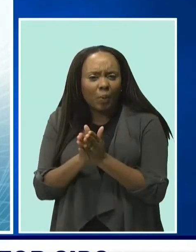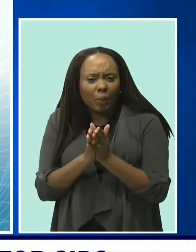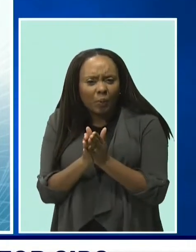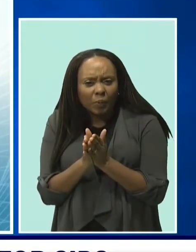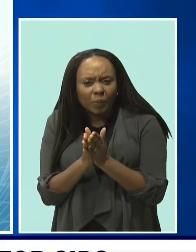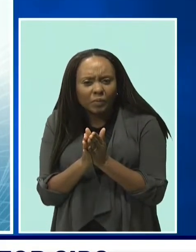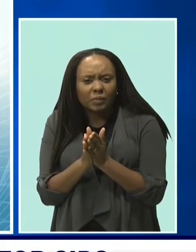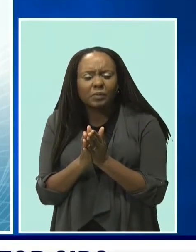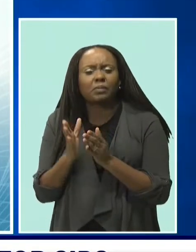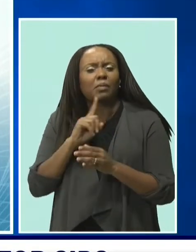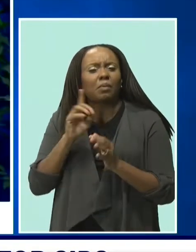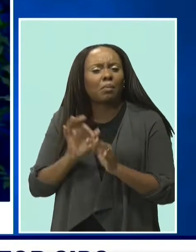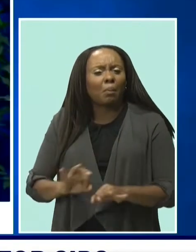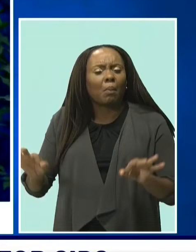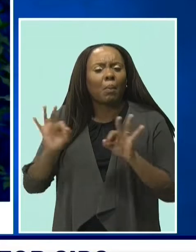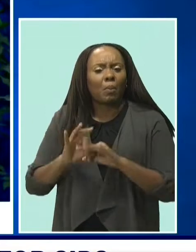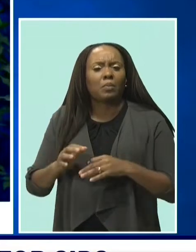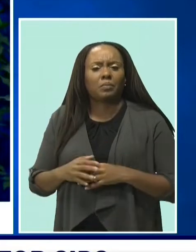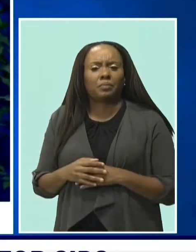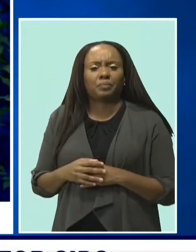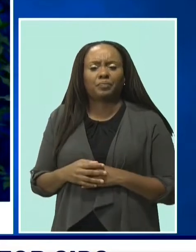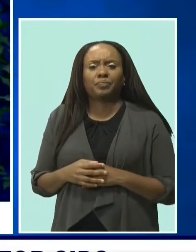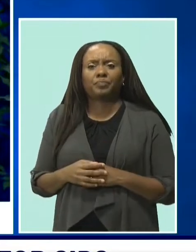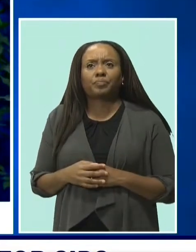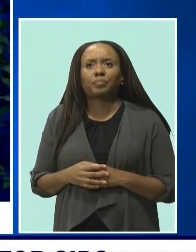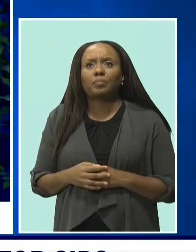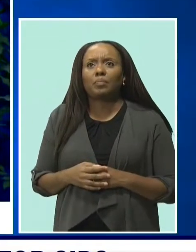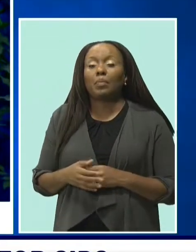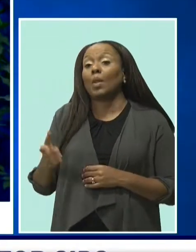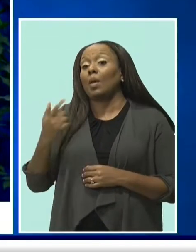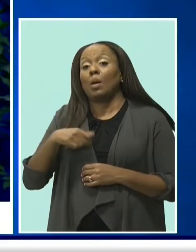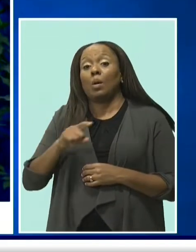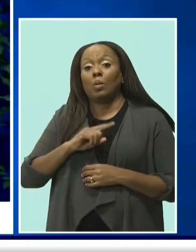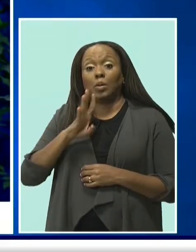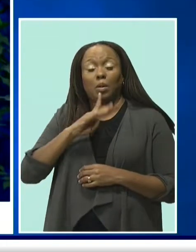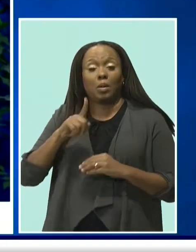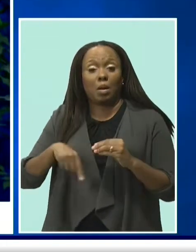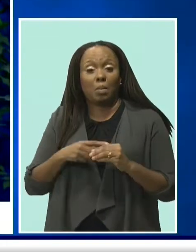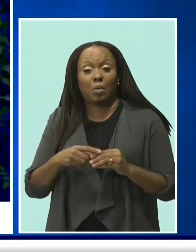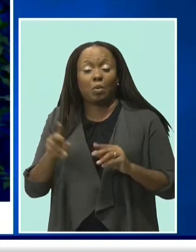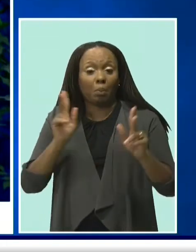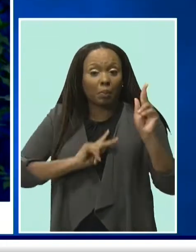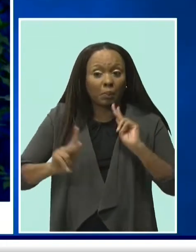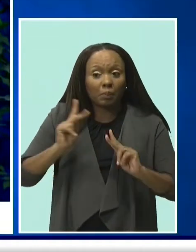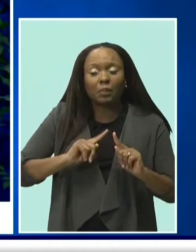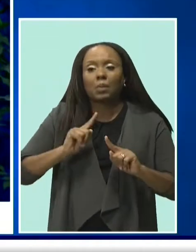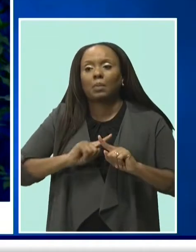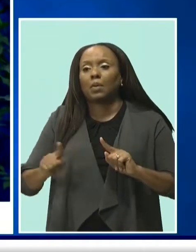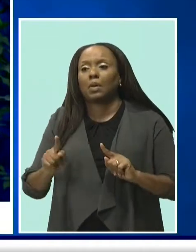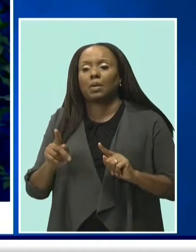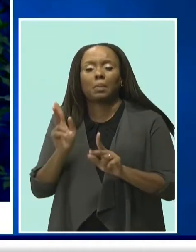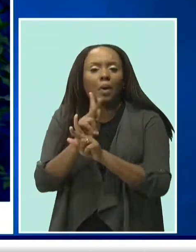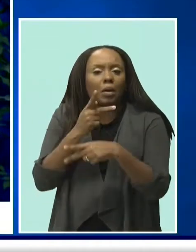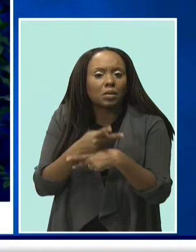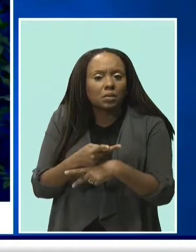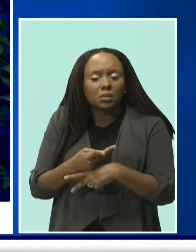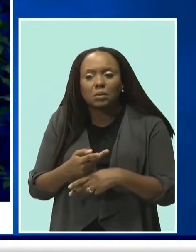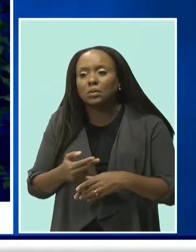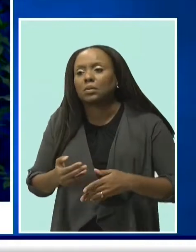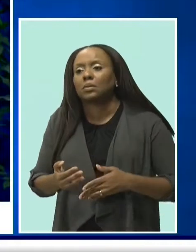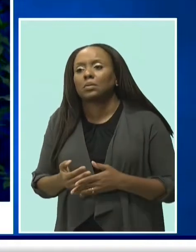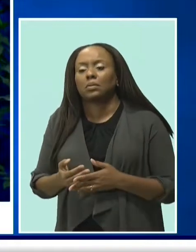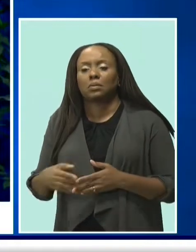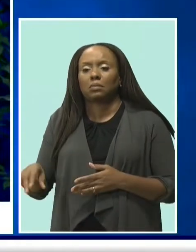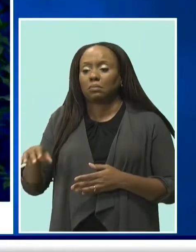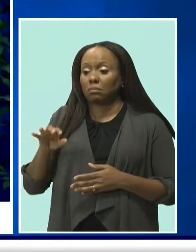also vital. We talk a lot about moving people, but moving produce, moving things, moving goods may be